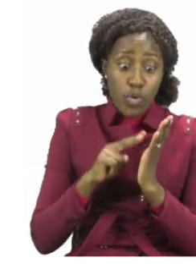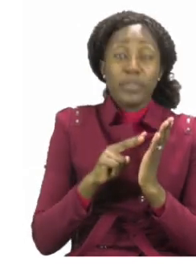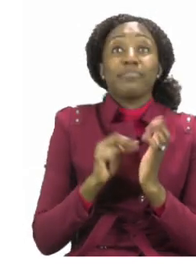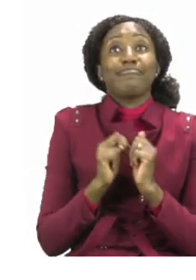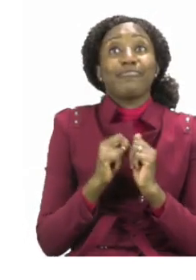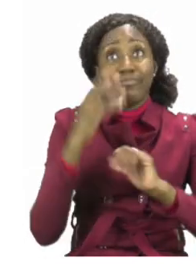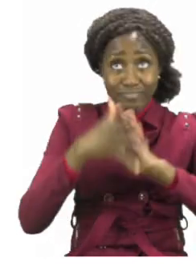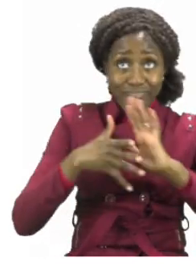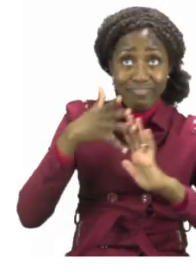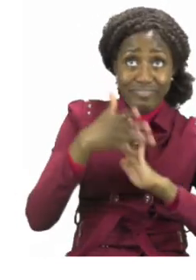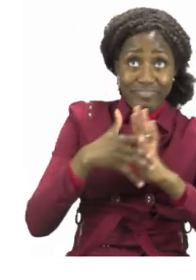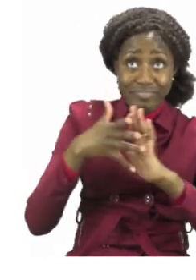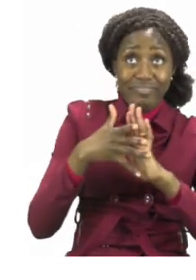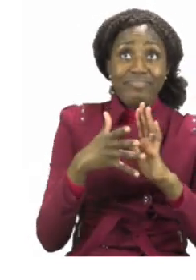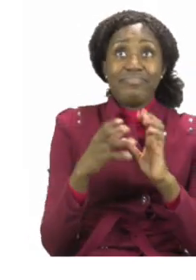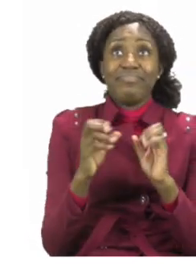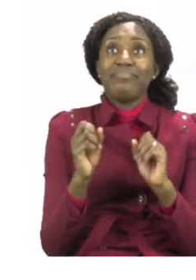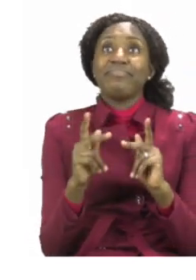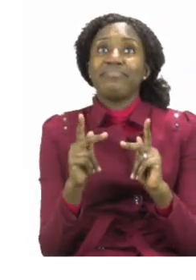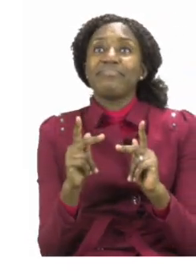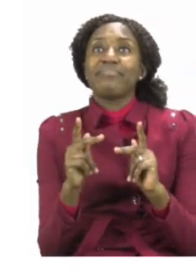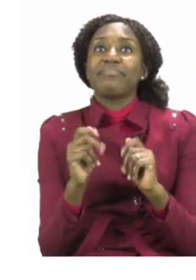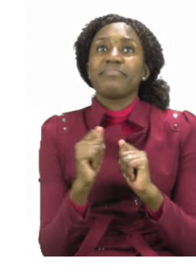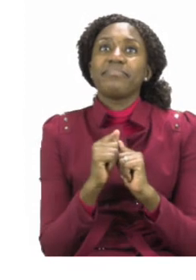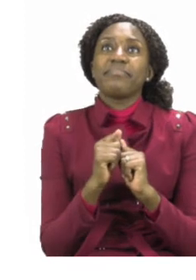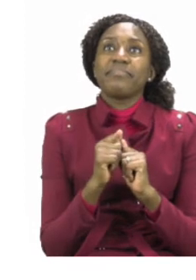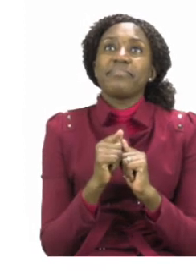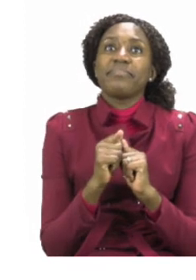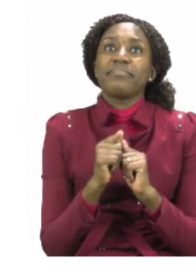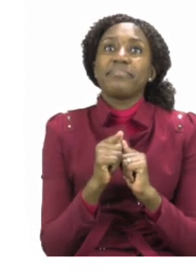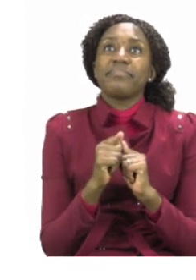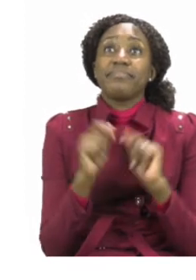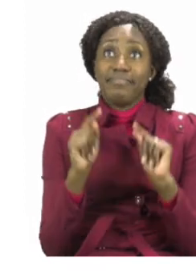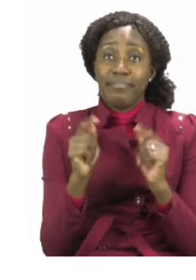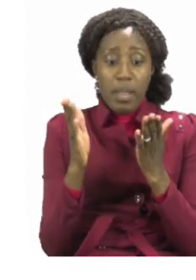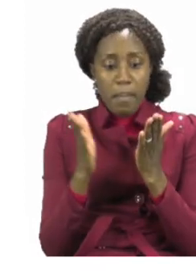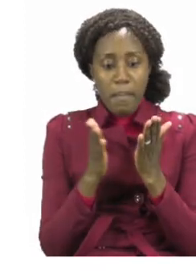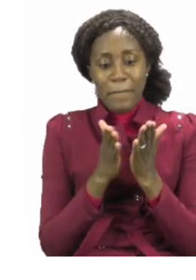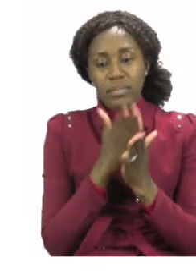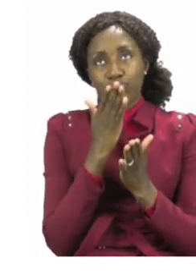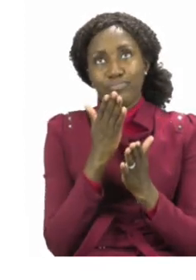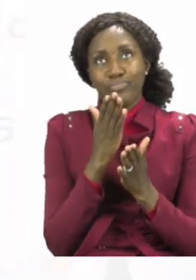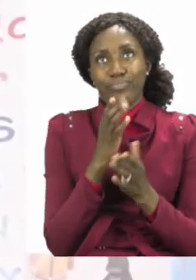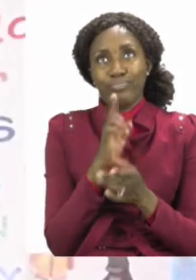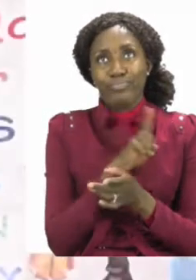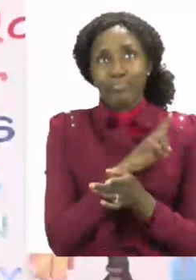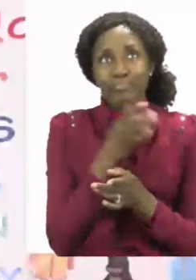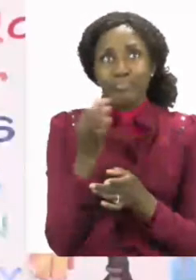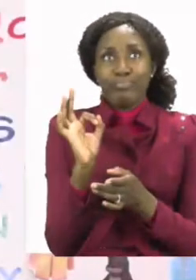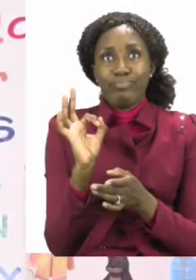Now, before you go on and do that, let's quickly turn our booklets to